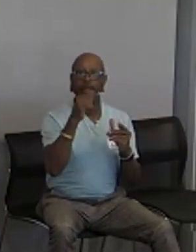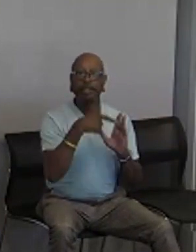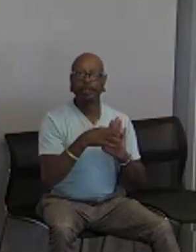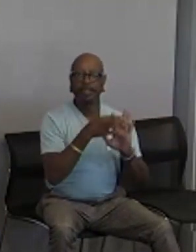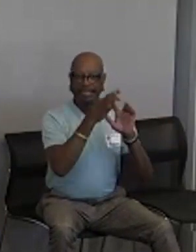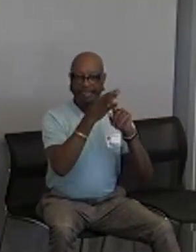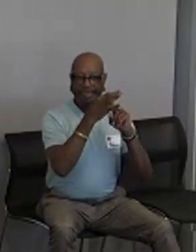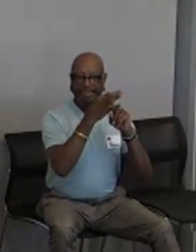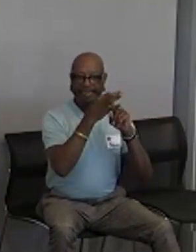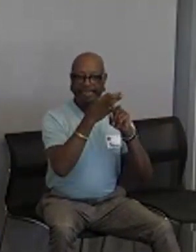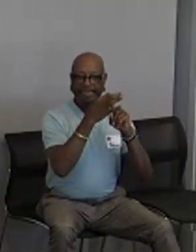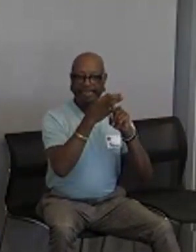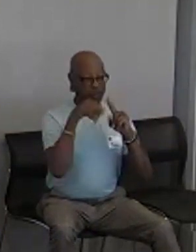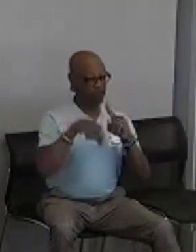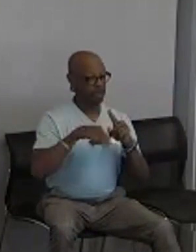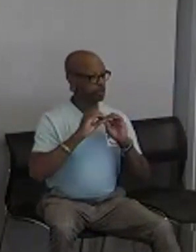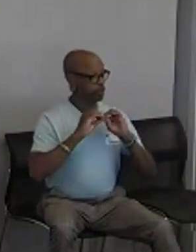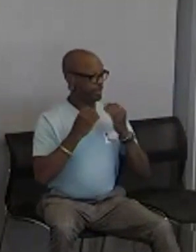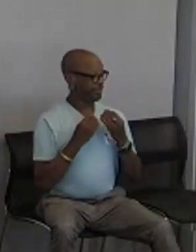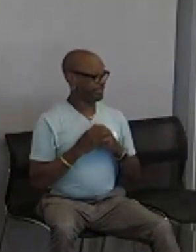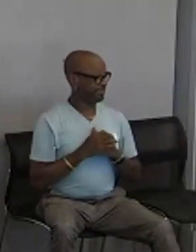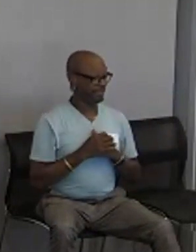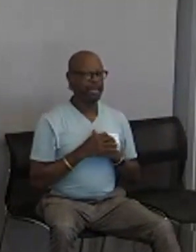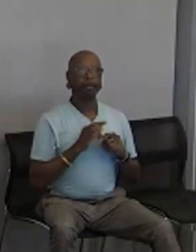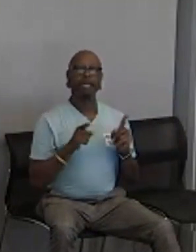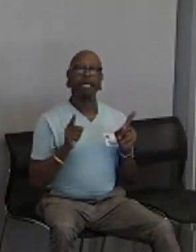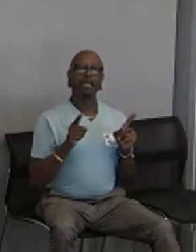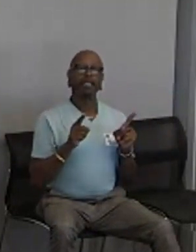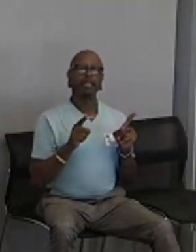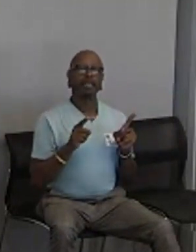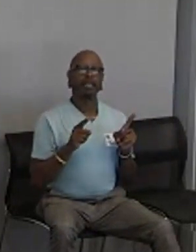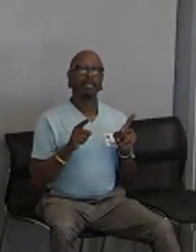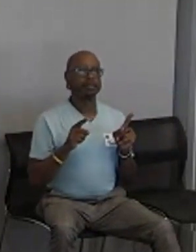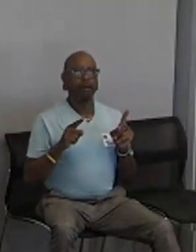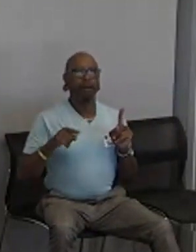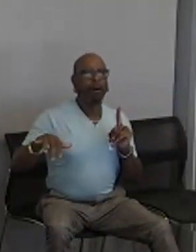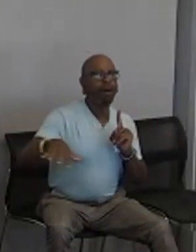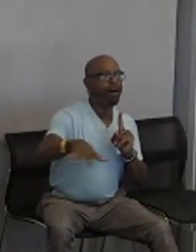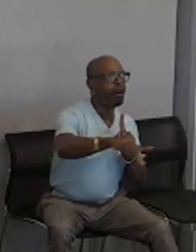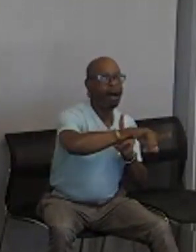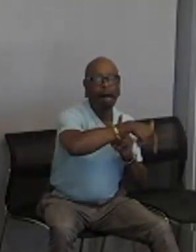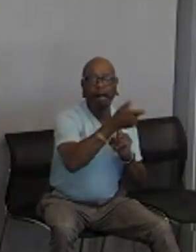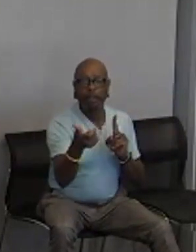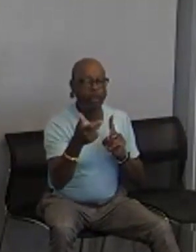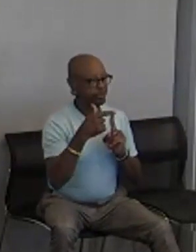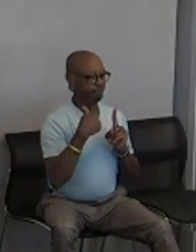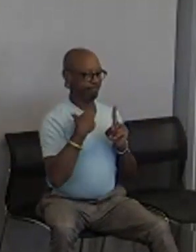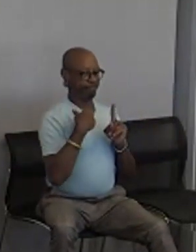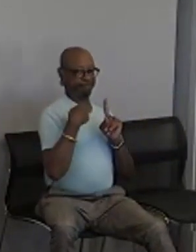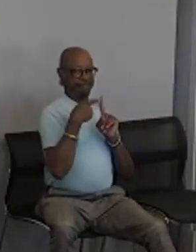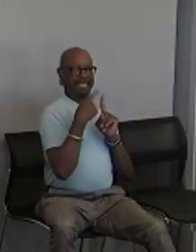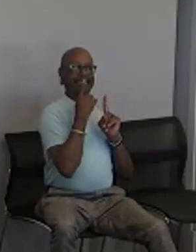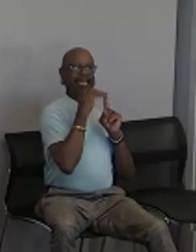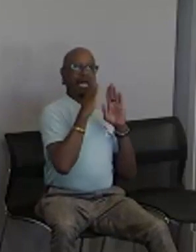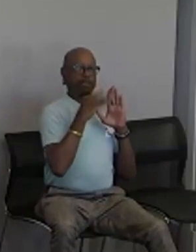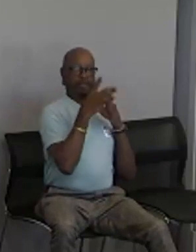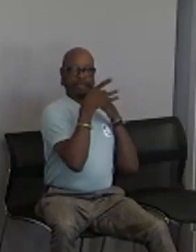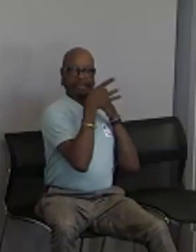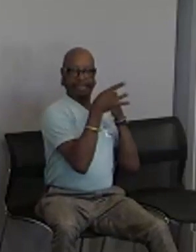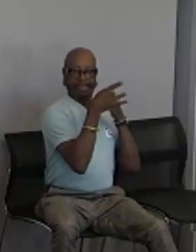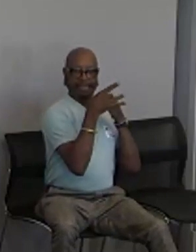unique to an organization like this, but is leading the technology and the